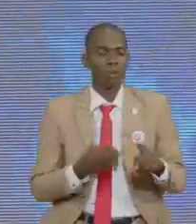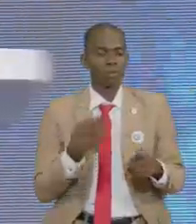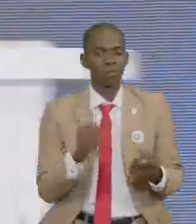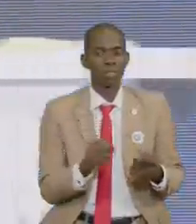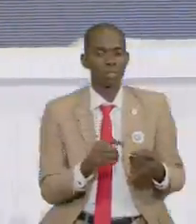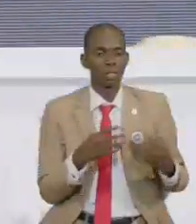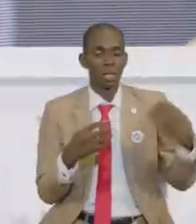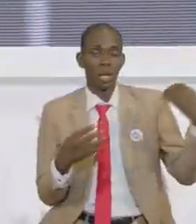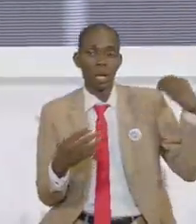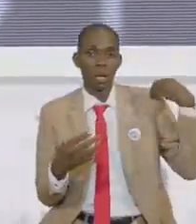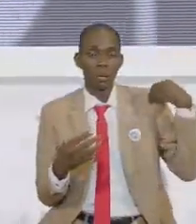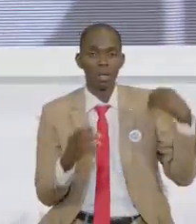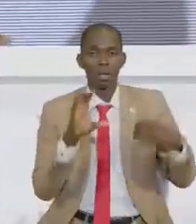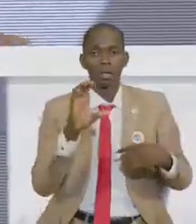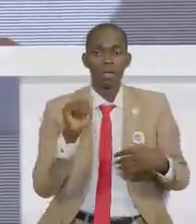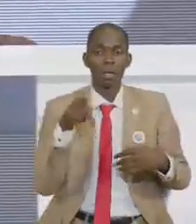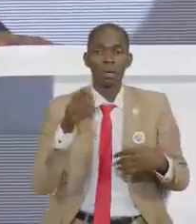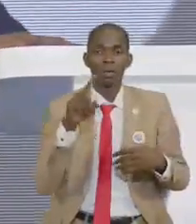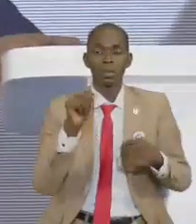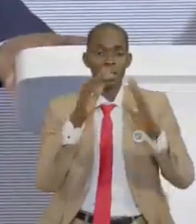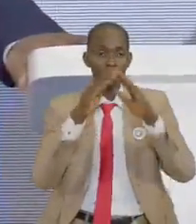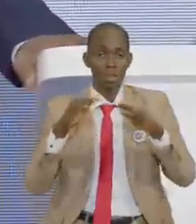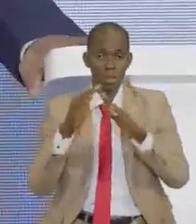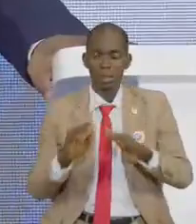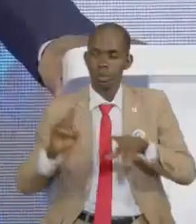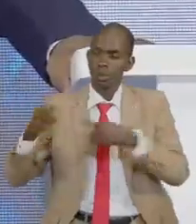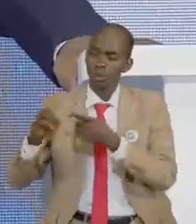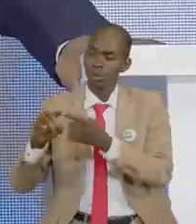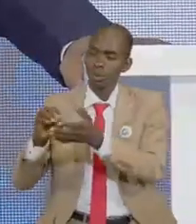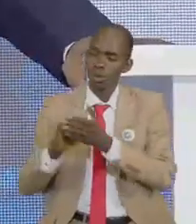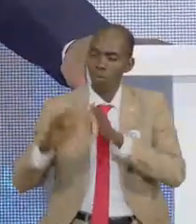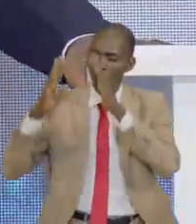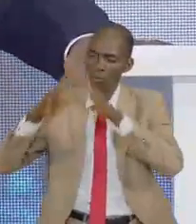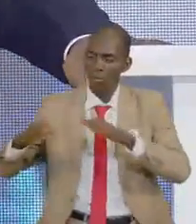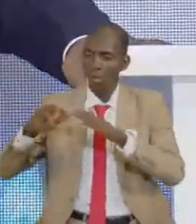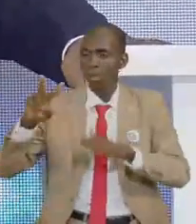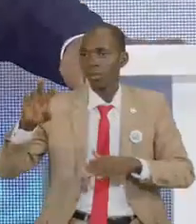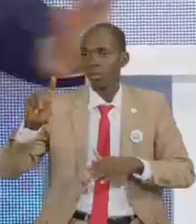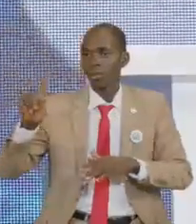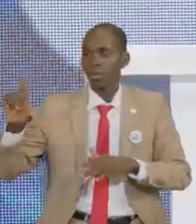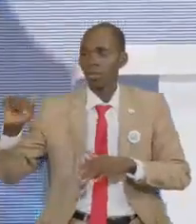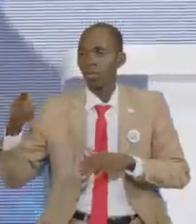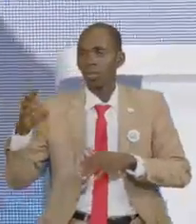interior, they go to their village. They don't take their consecration to Jesus with them.